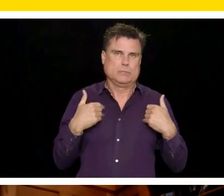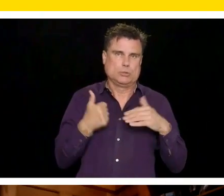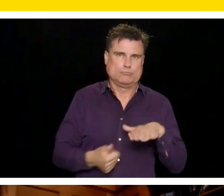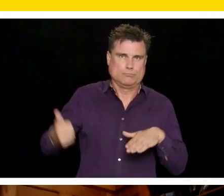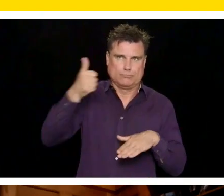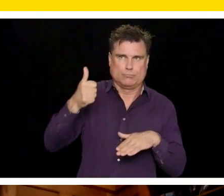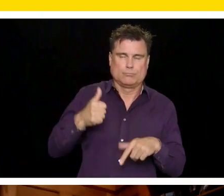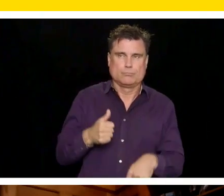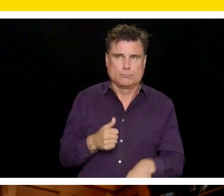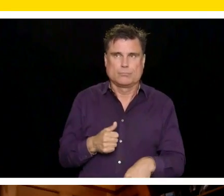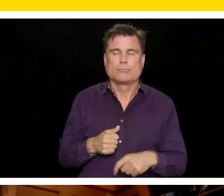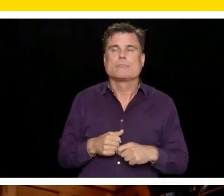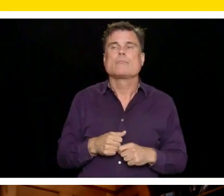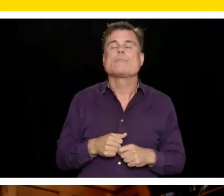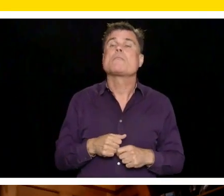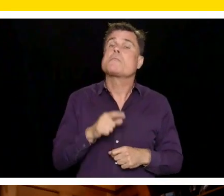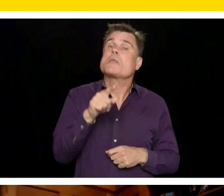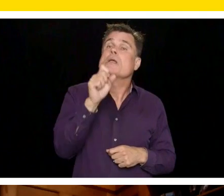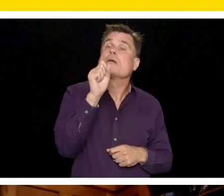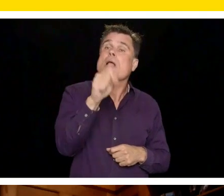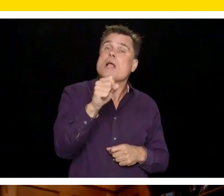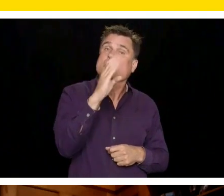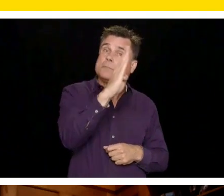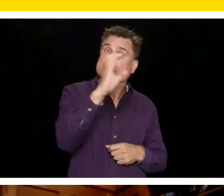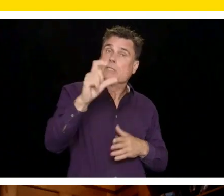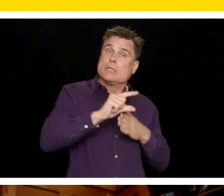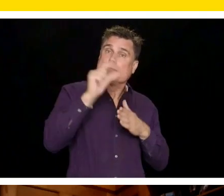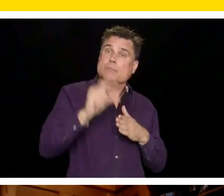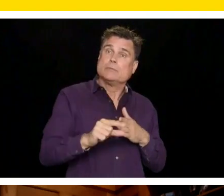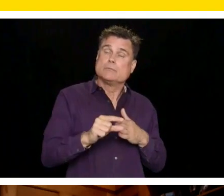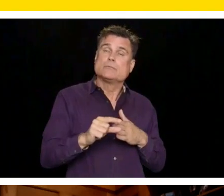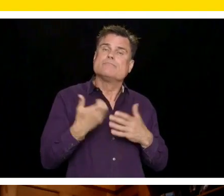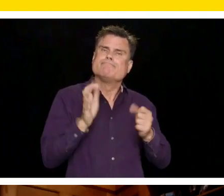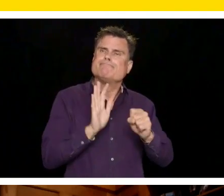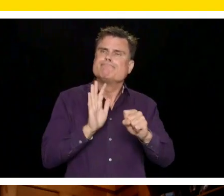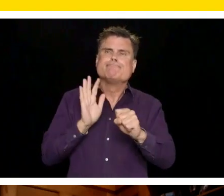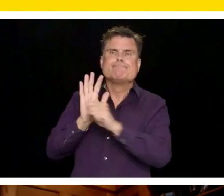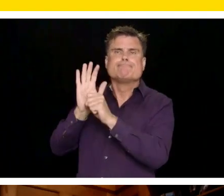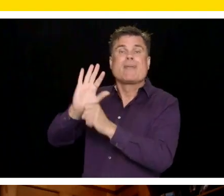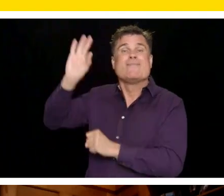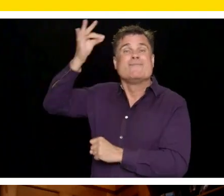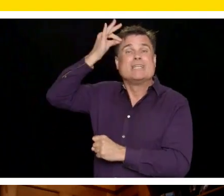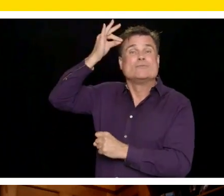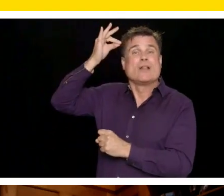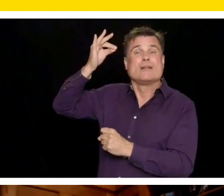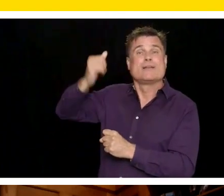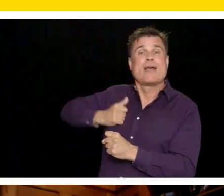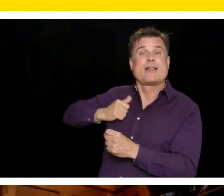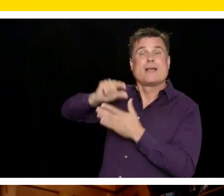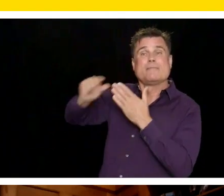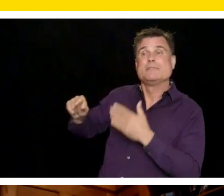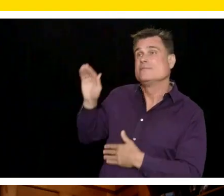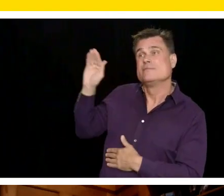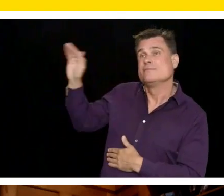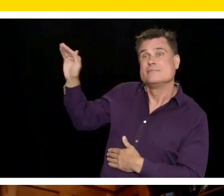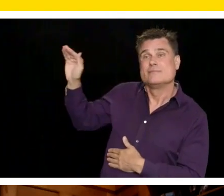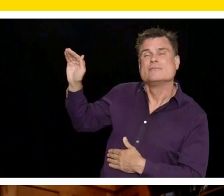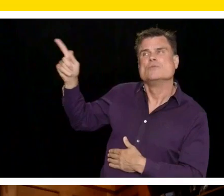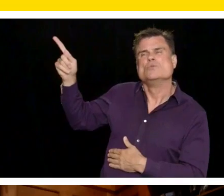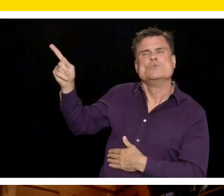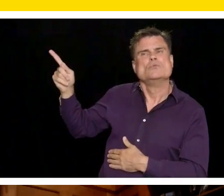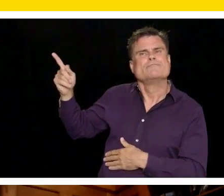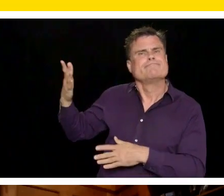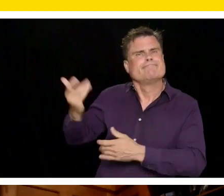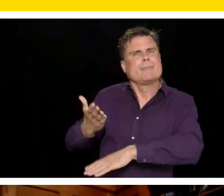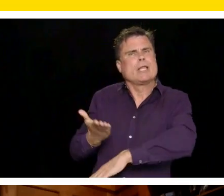Canada Emergency Wage Subsidy and to change the criteria to meet the needs of seasonal summer businesses who cannot meet